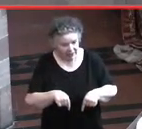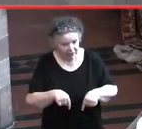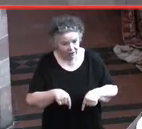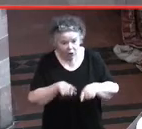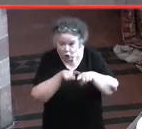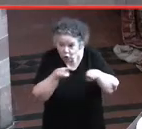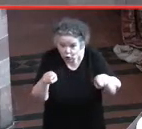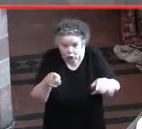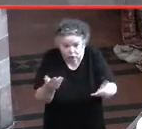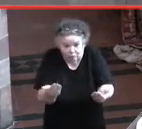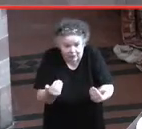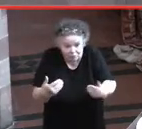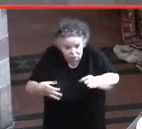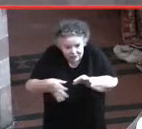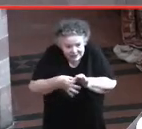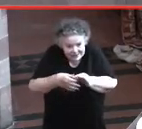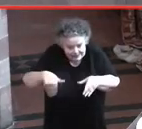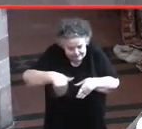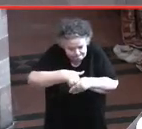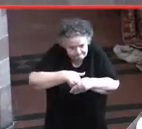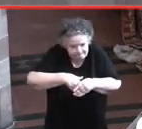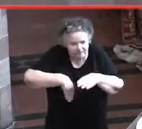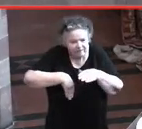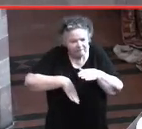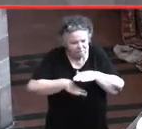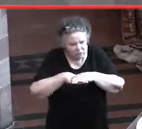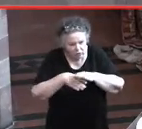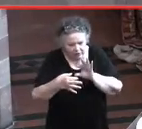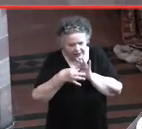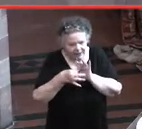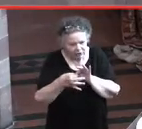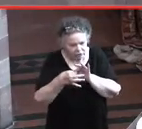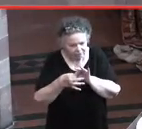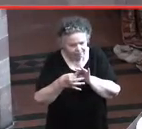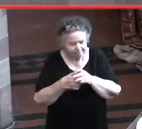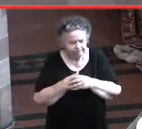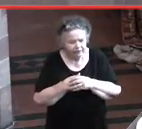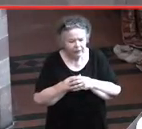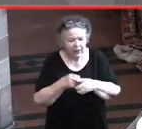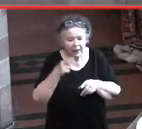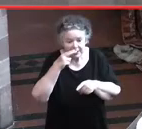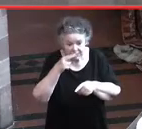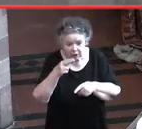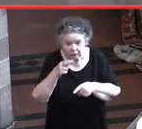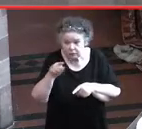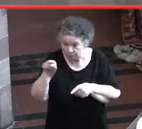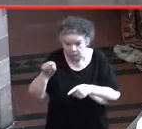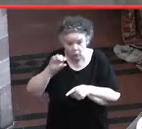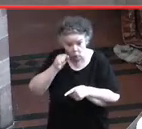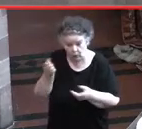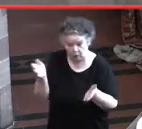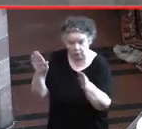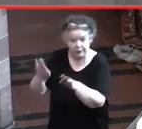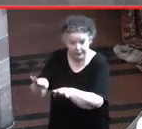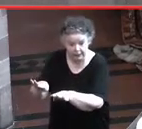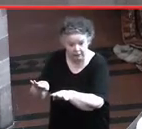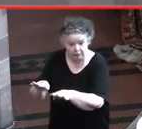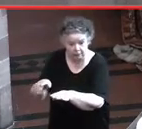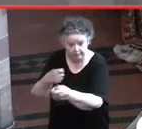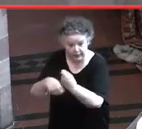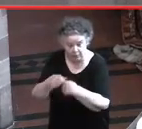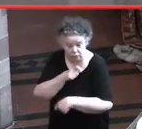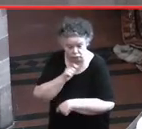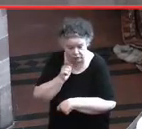received into full connection. And this afternoon, you will be ordained with people